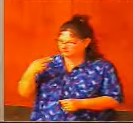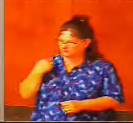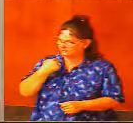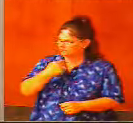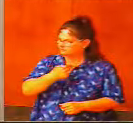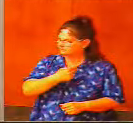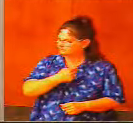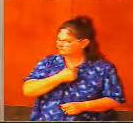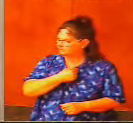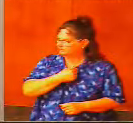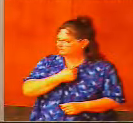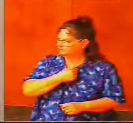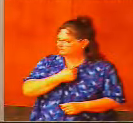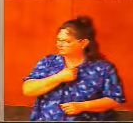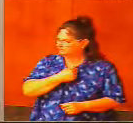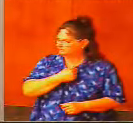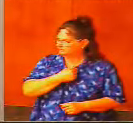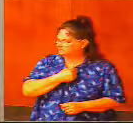us